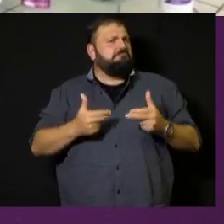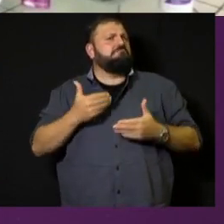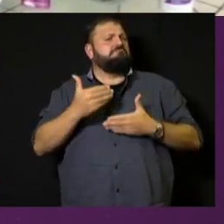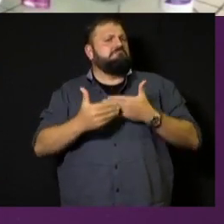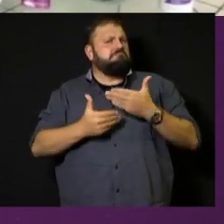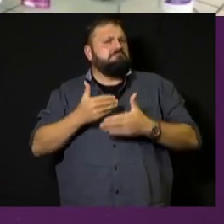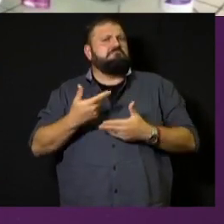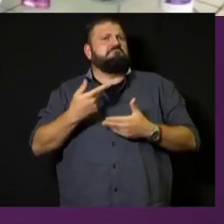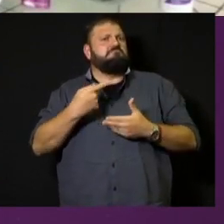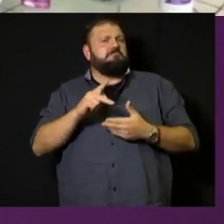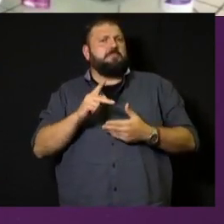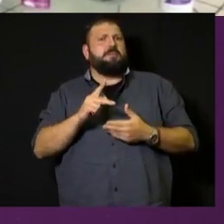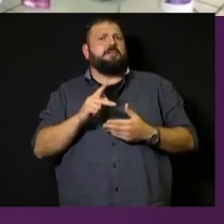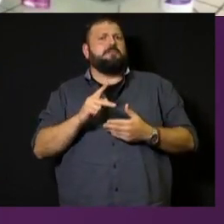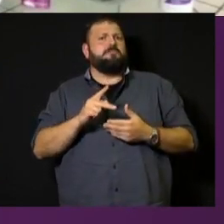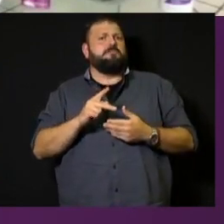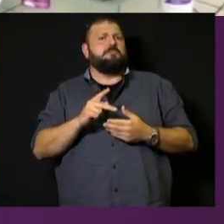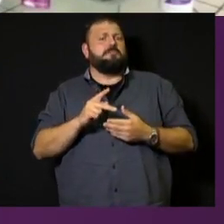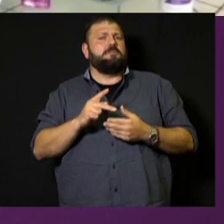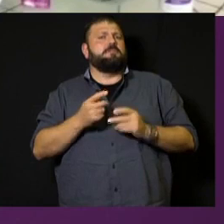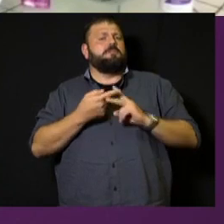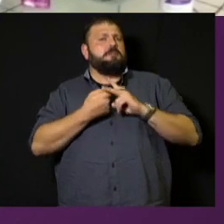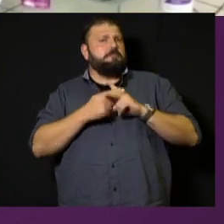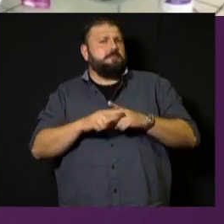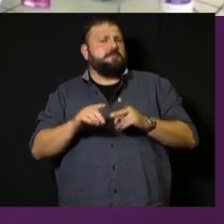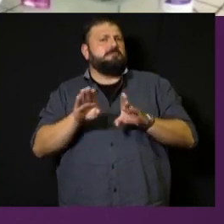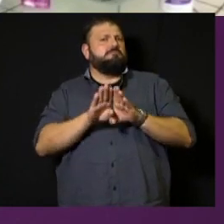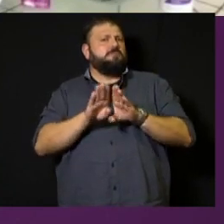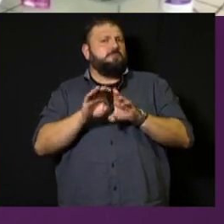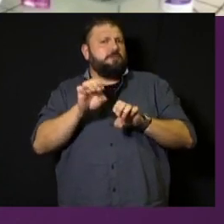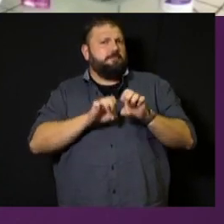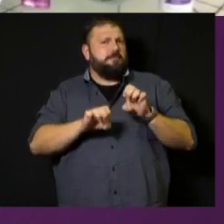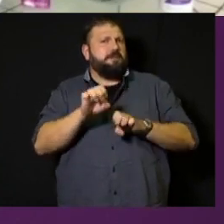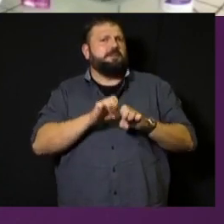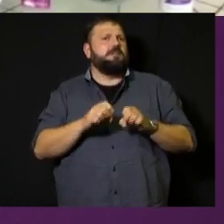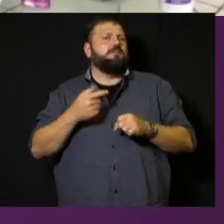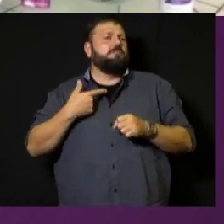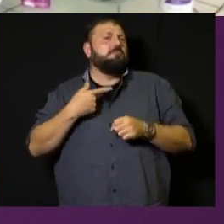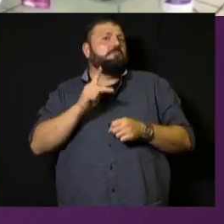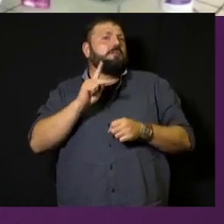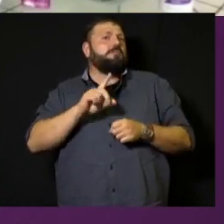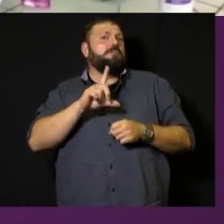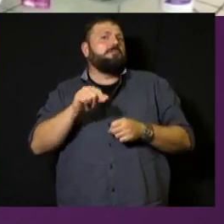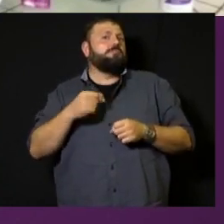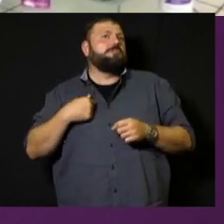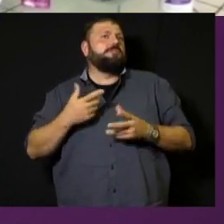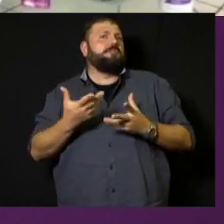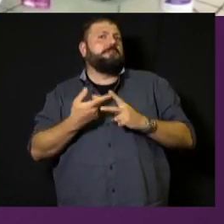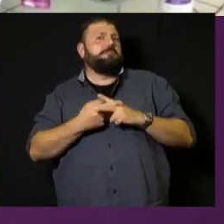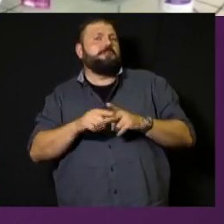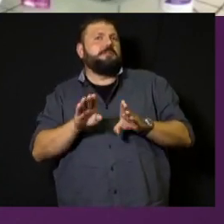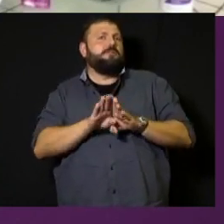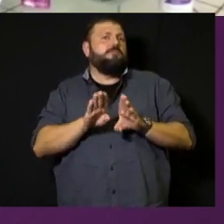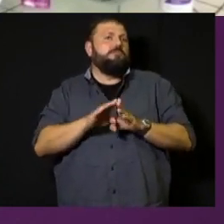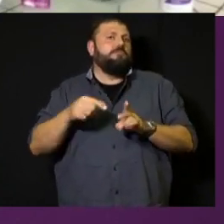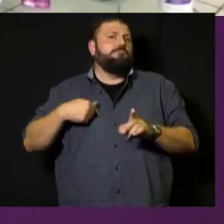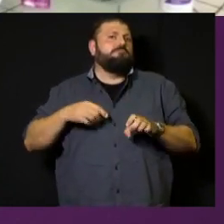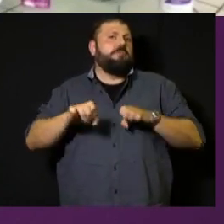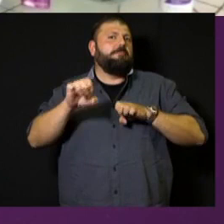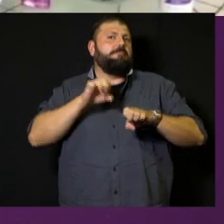30,000 euros to have my own shop. As an entrepreneur, I learned that it wasn't